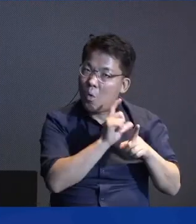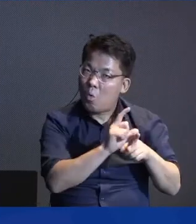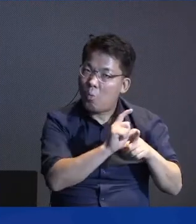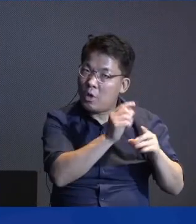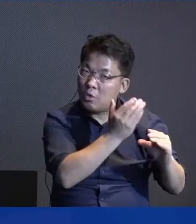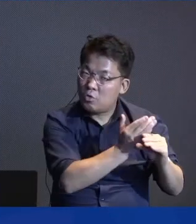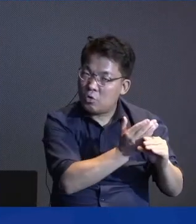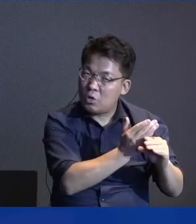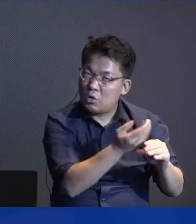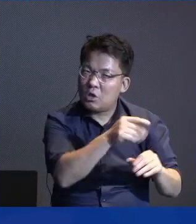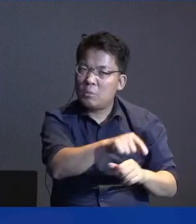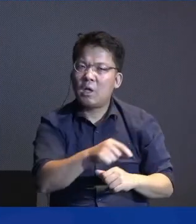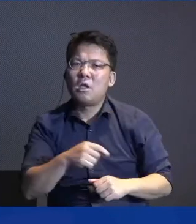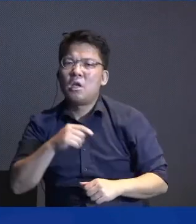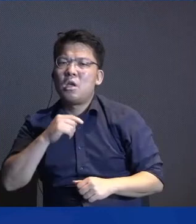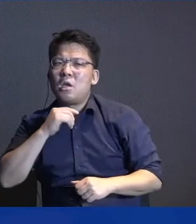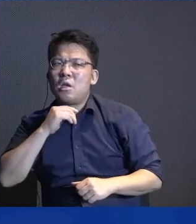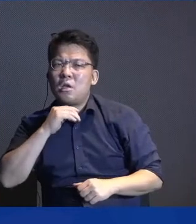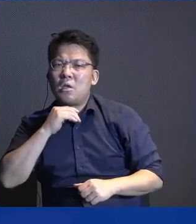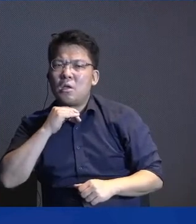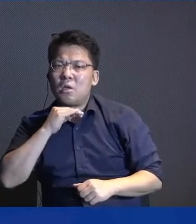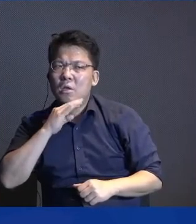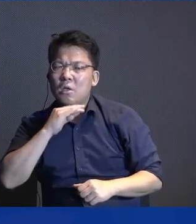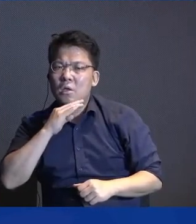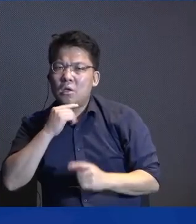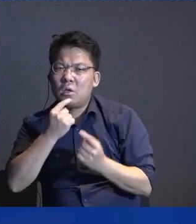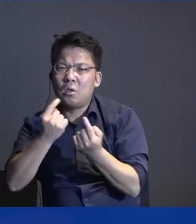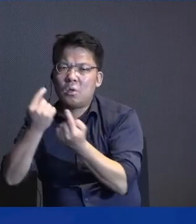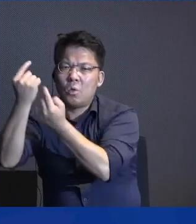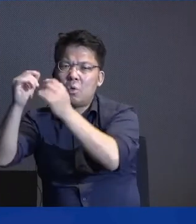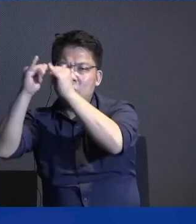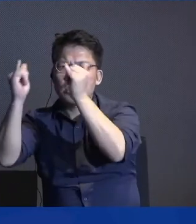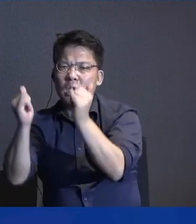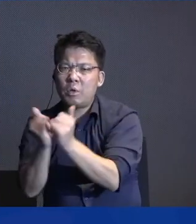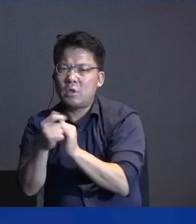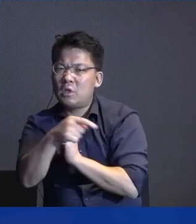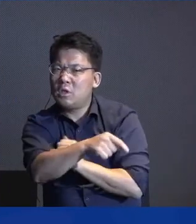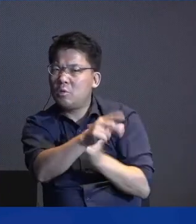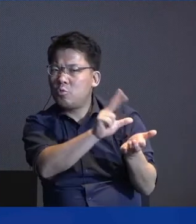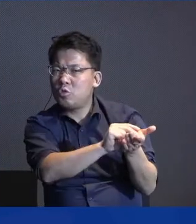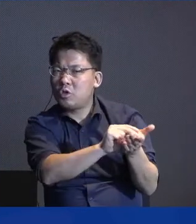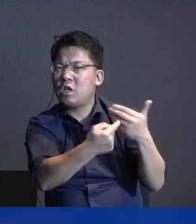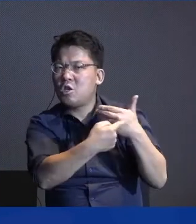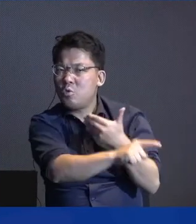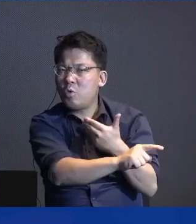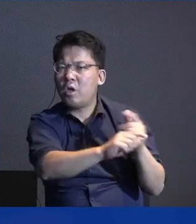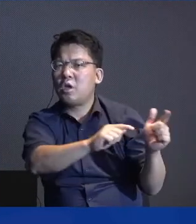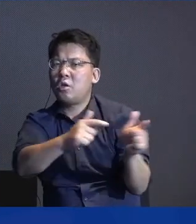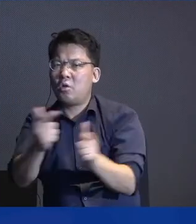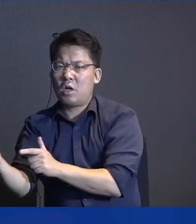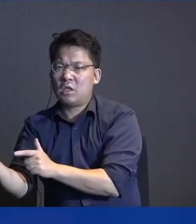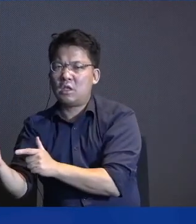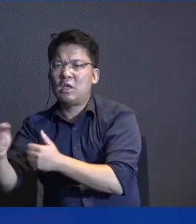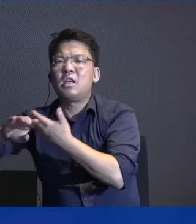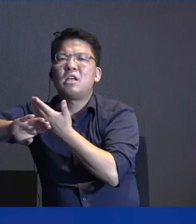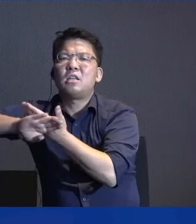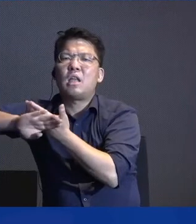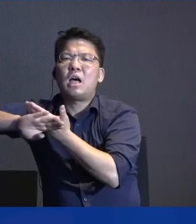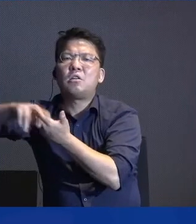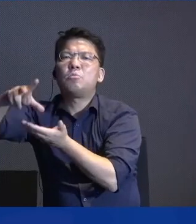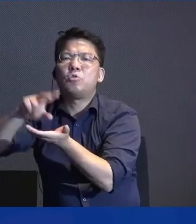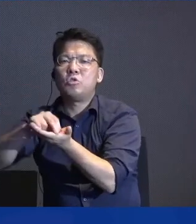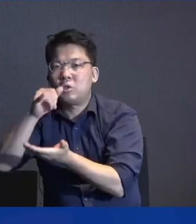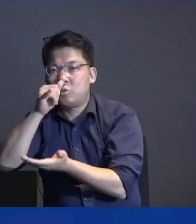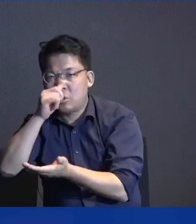of some resilience or relevant psychological resources that older adults developed over